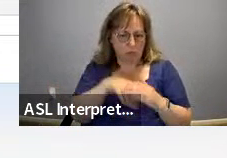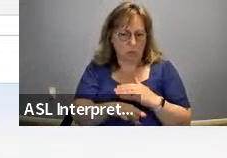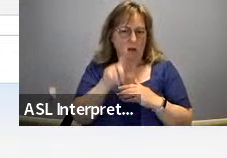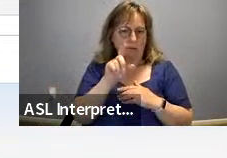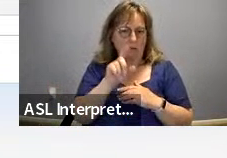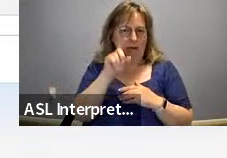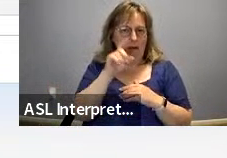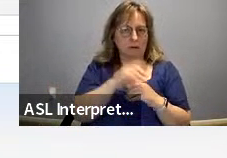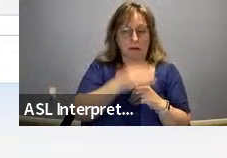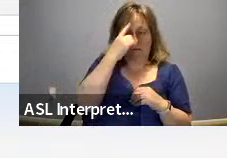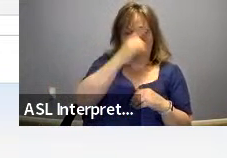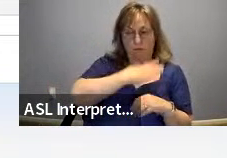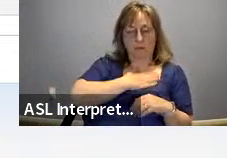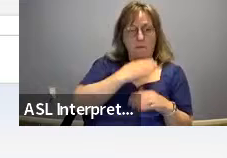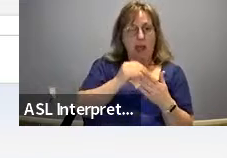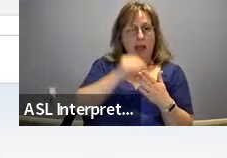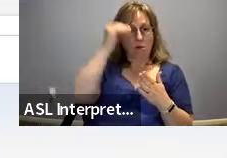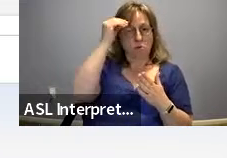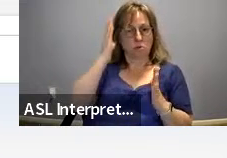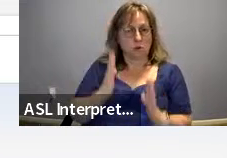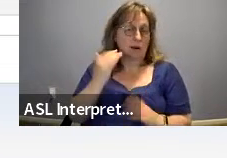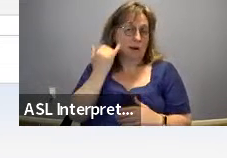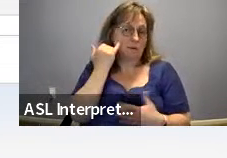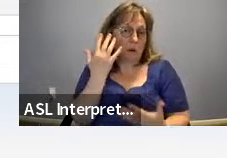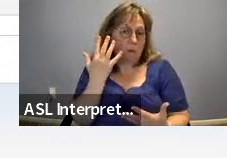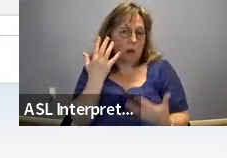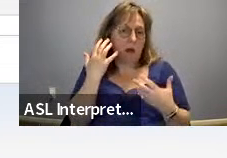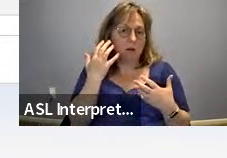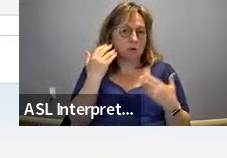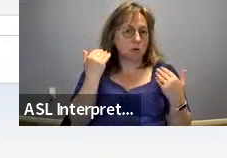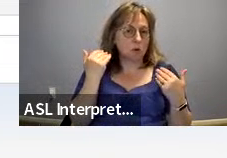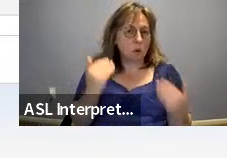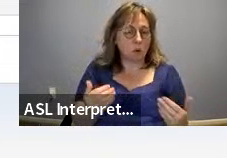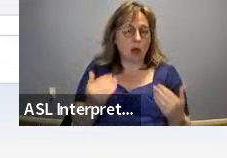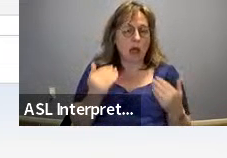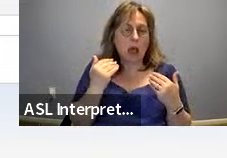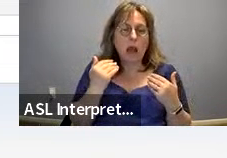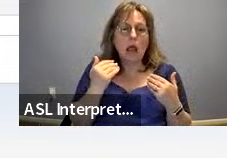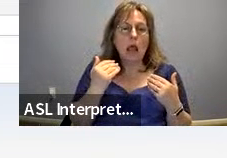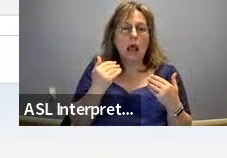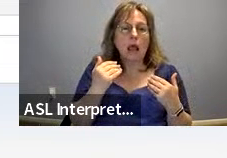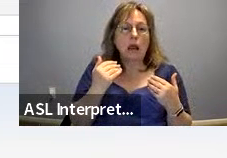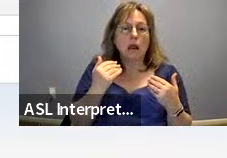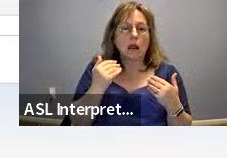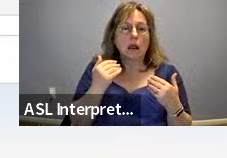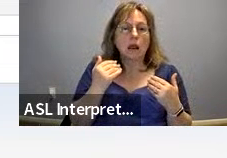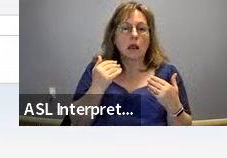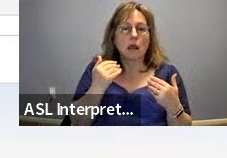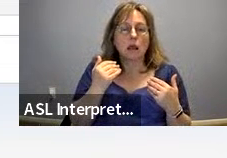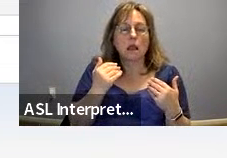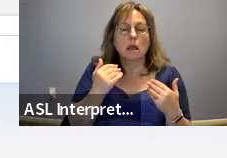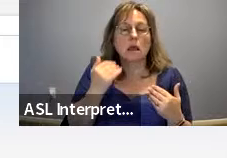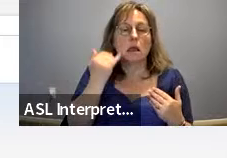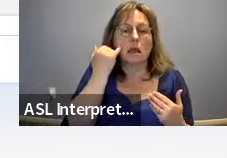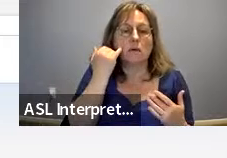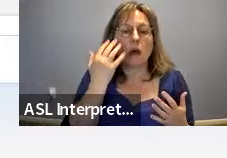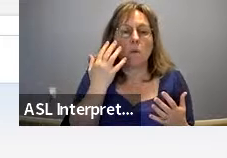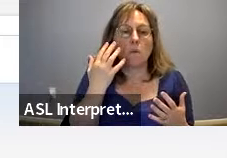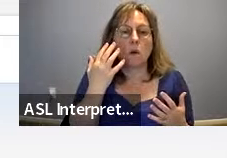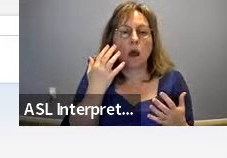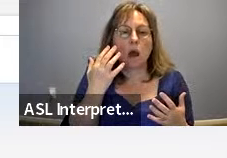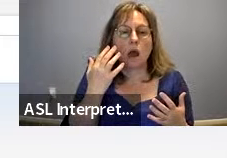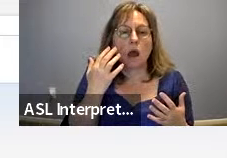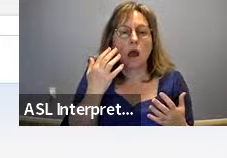So for my student, if I wanted to go ahead and select a ethnicity category